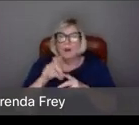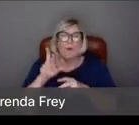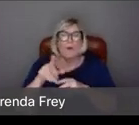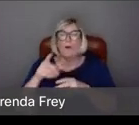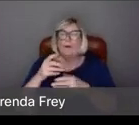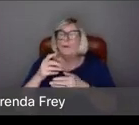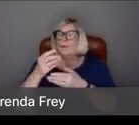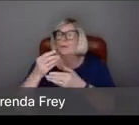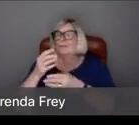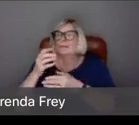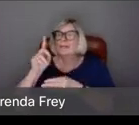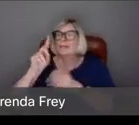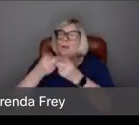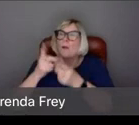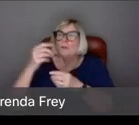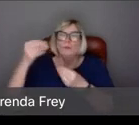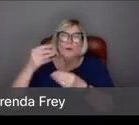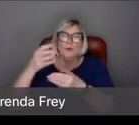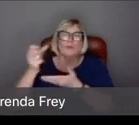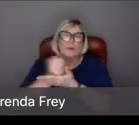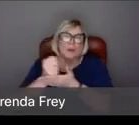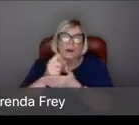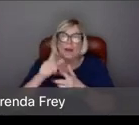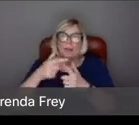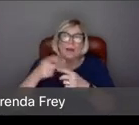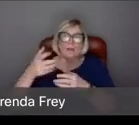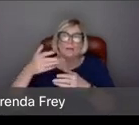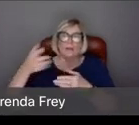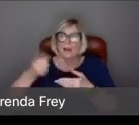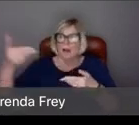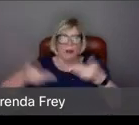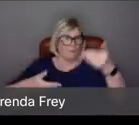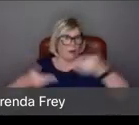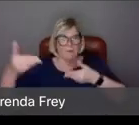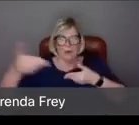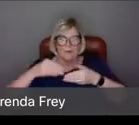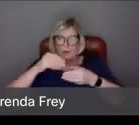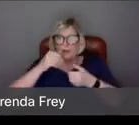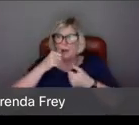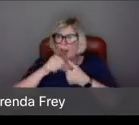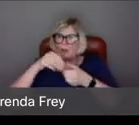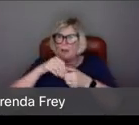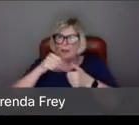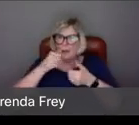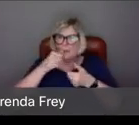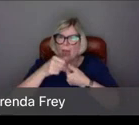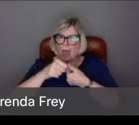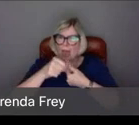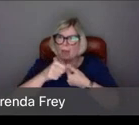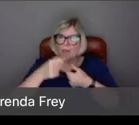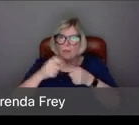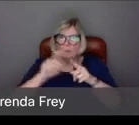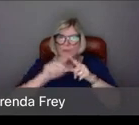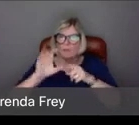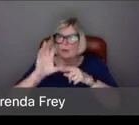store, and then you start getting offers in the mail from credit card companies. Yeah. And if you start accepting multiple